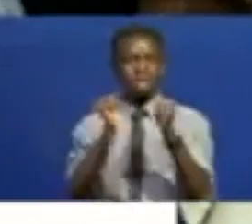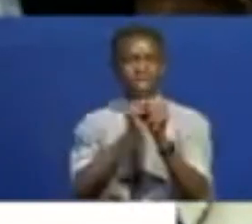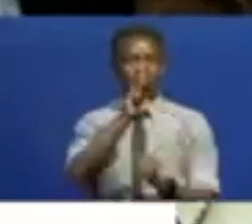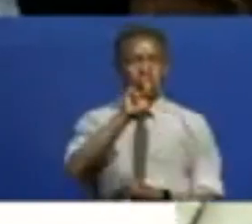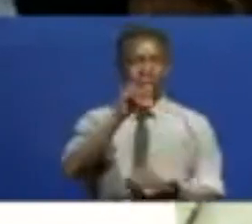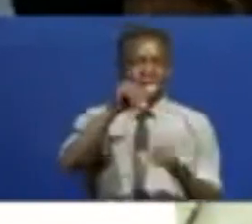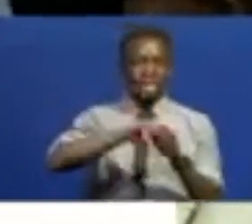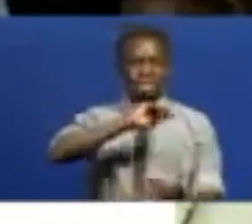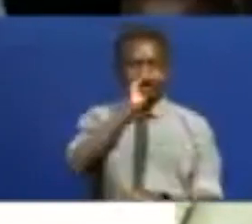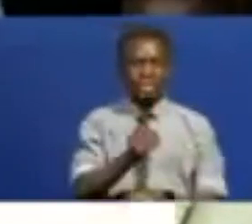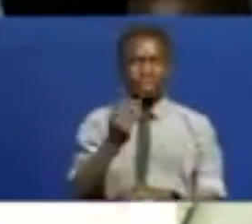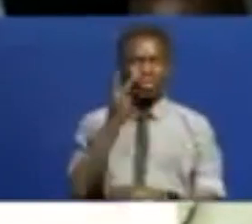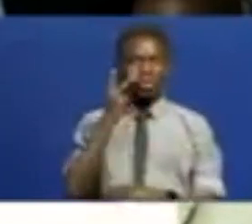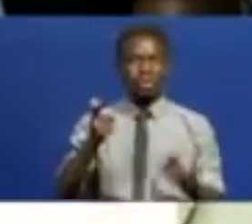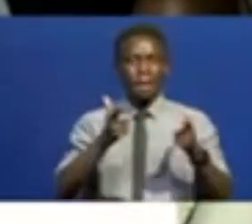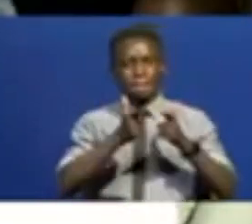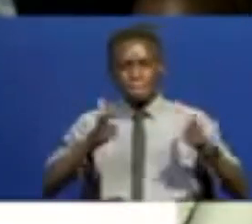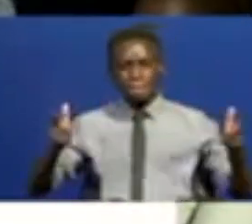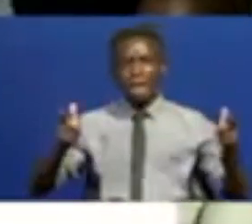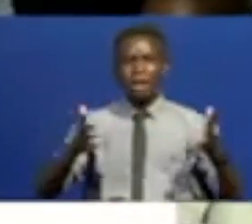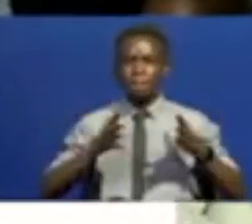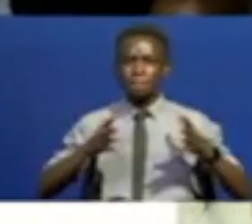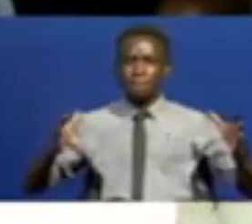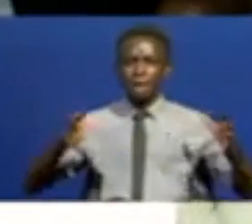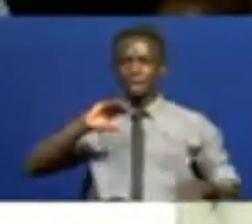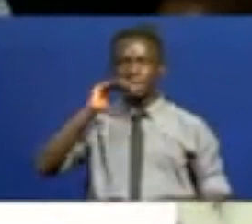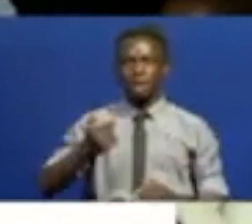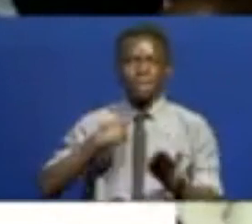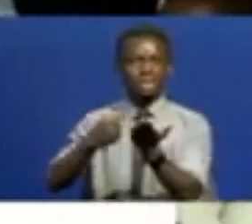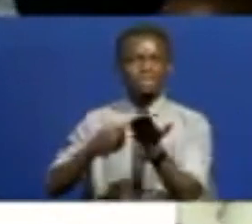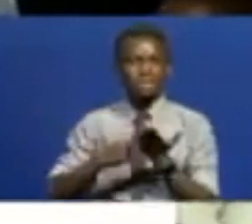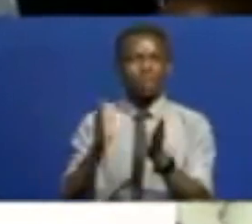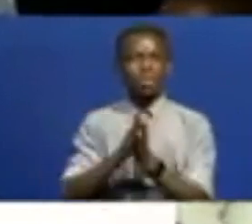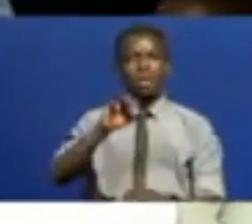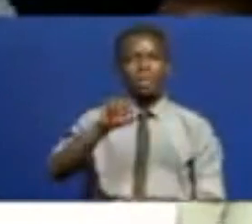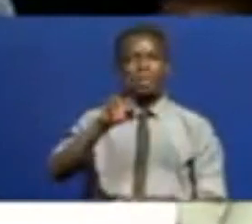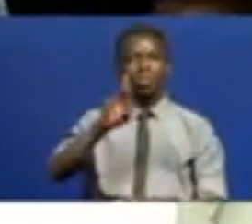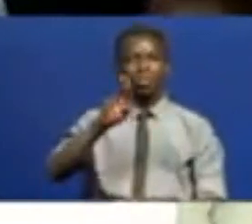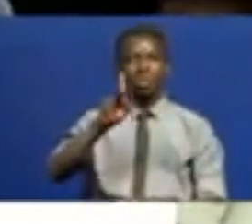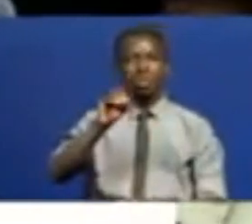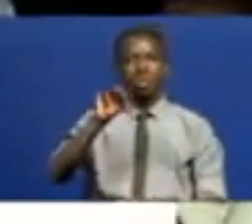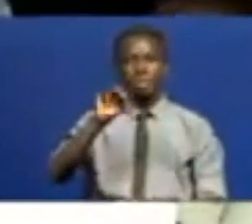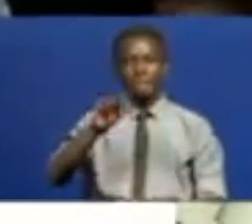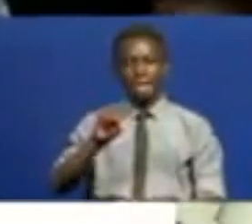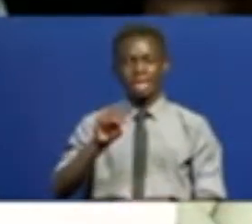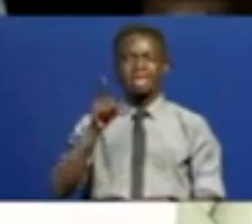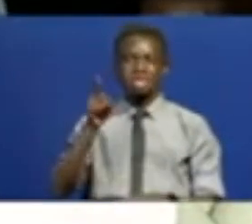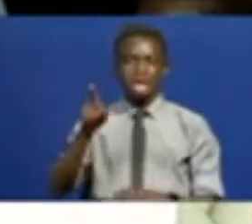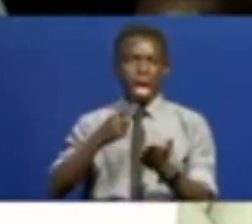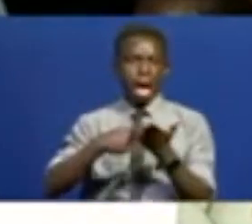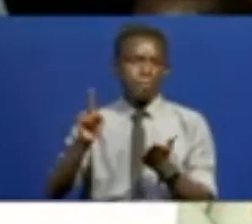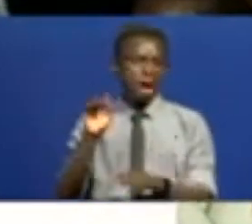have seen a rapid expansion of town. I had a discussion with Murugomen, and I requested it for 20, but he approved 12